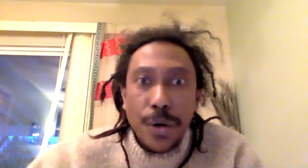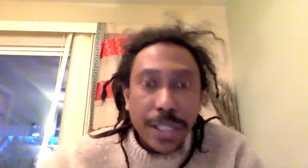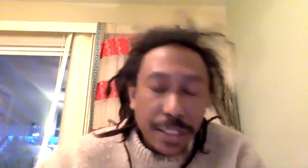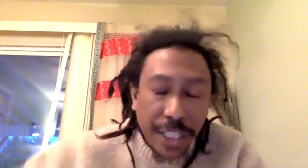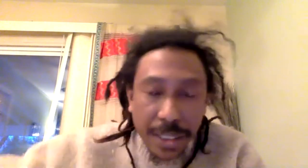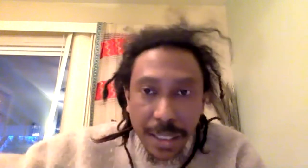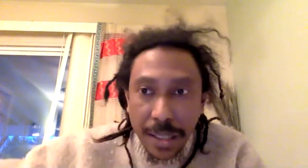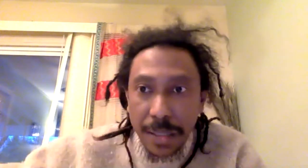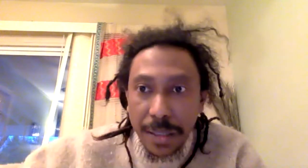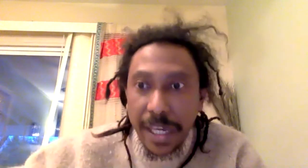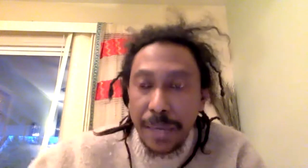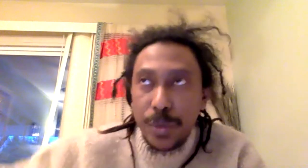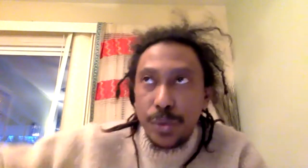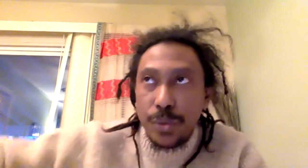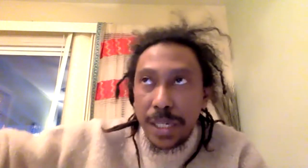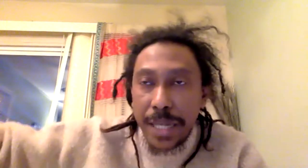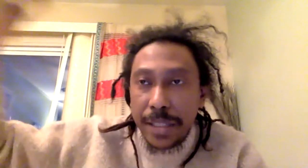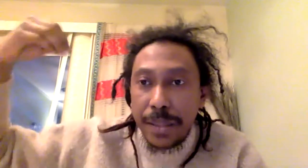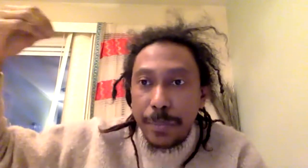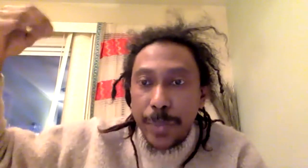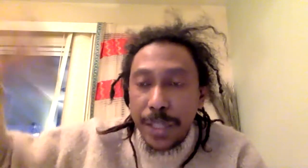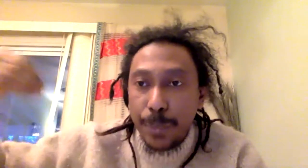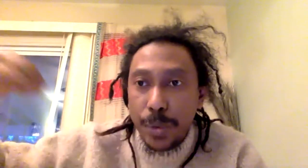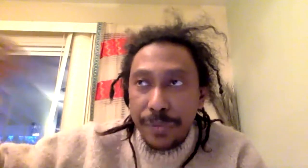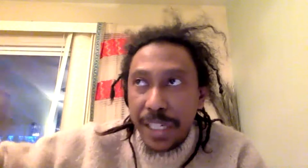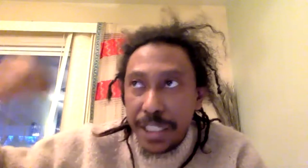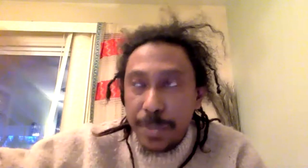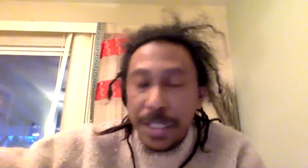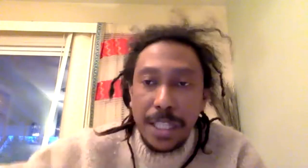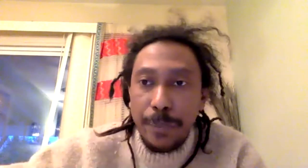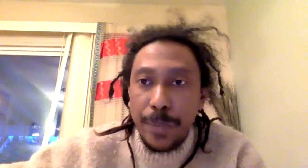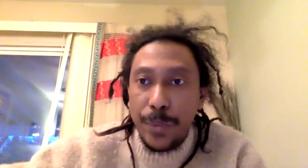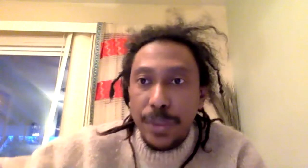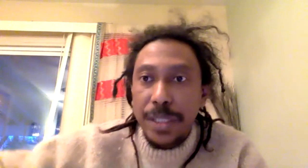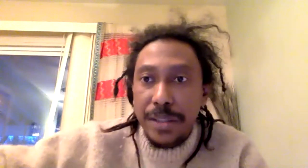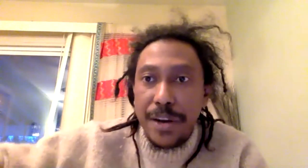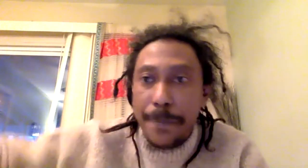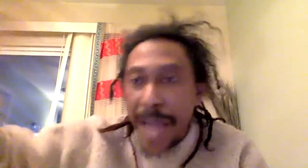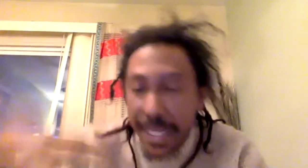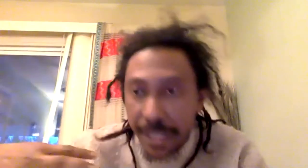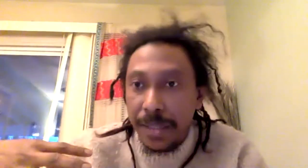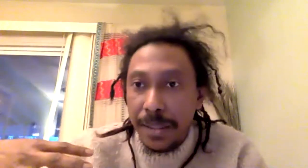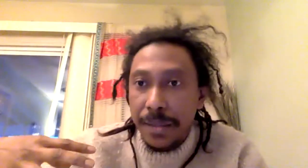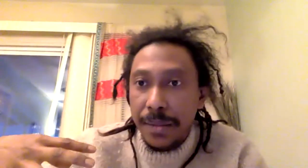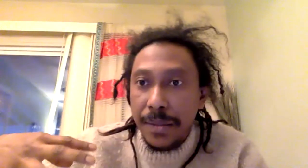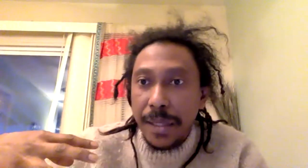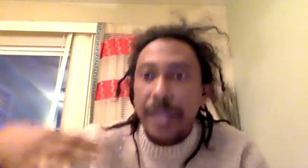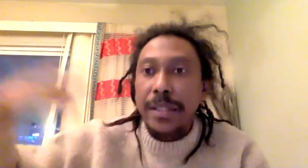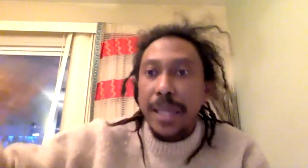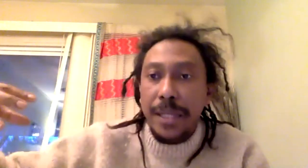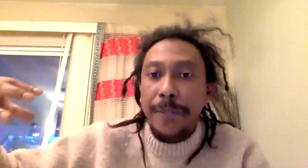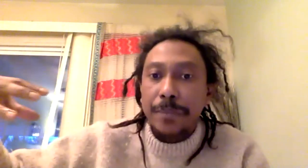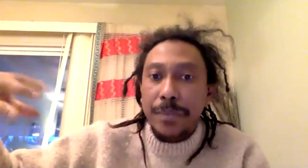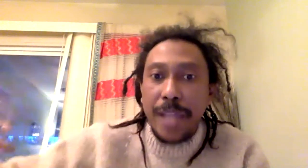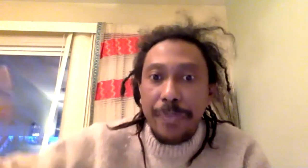our ancestor came to another people, very special people in their body. And